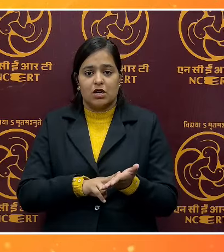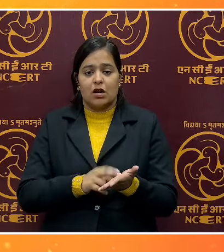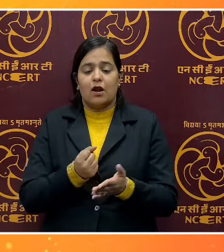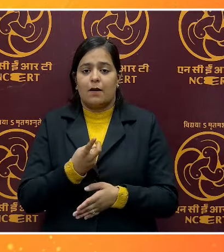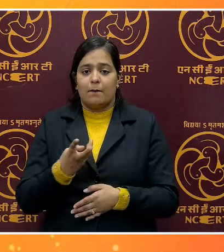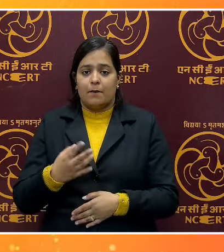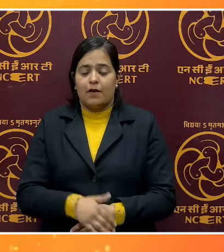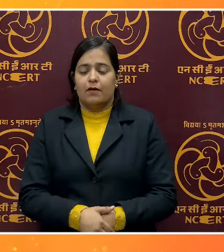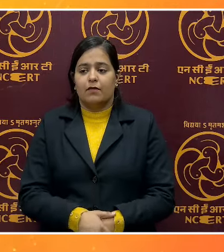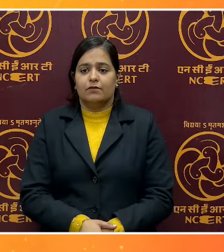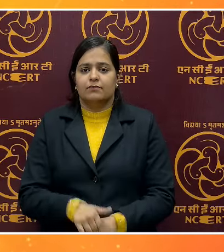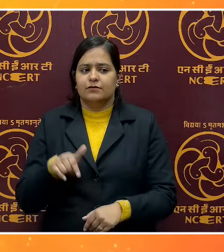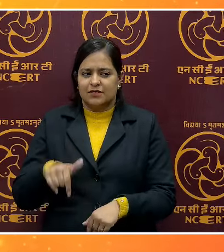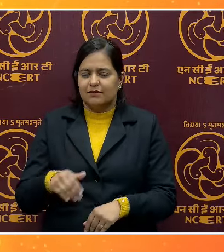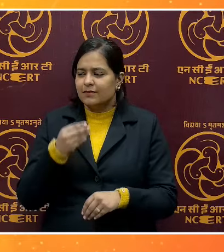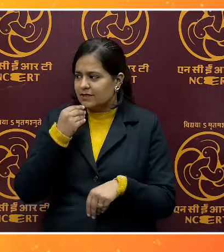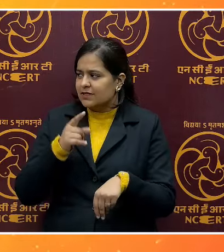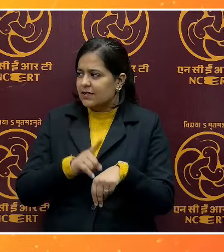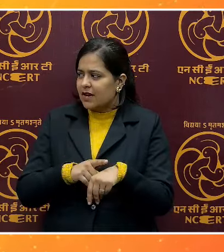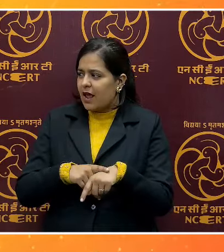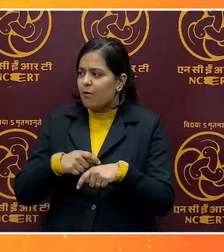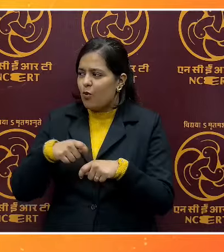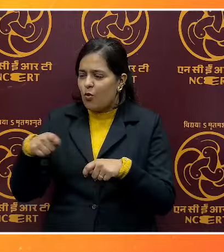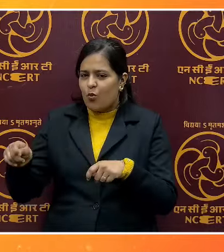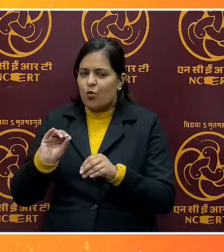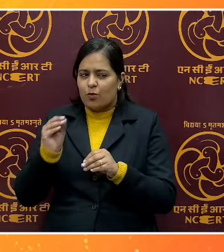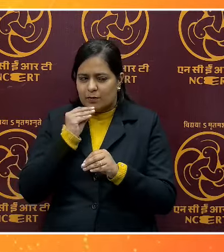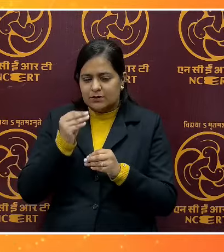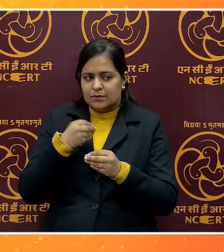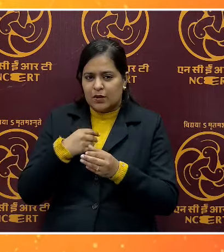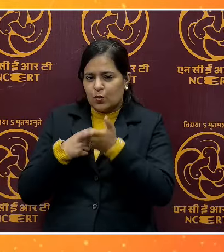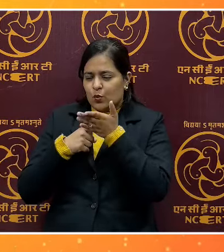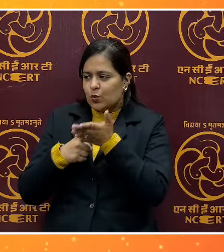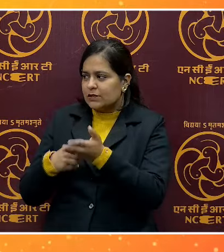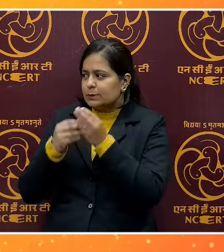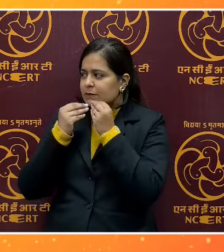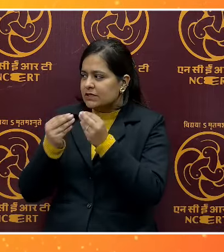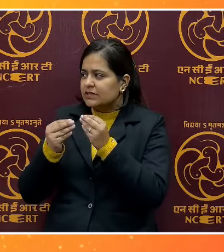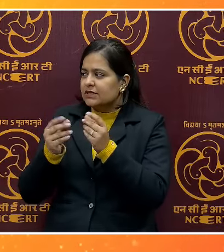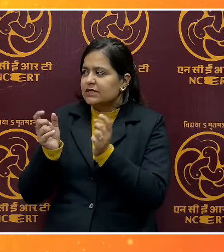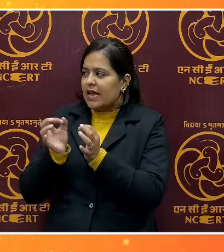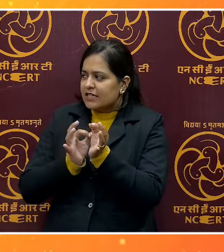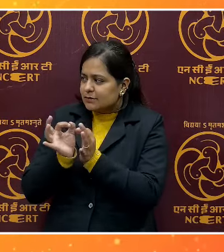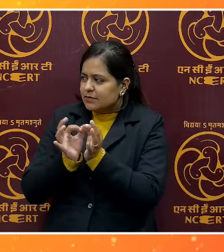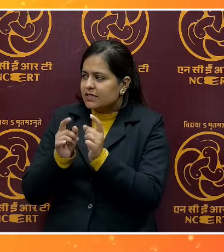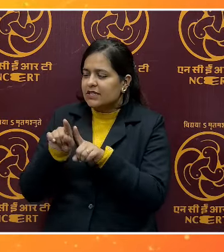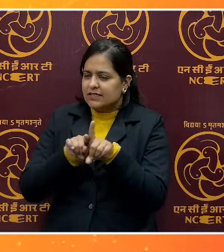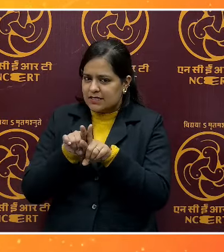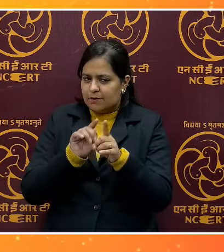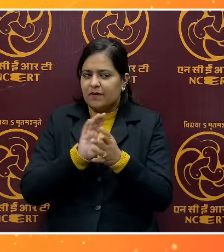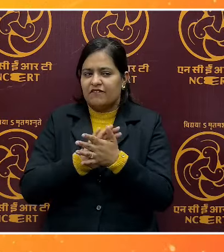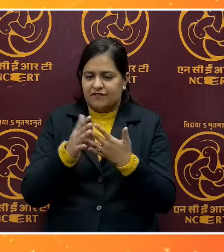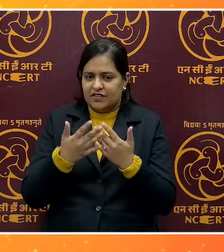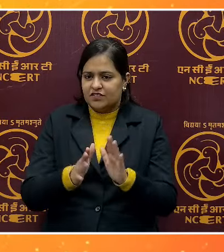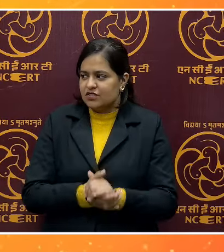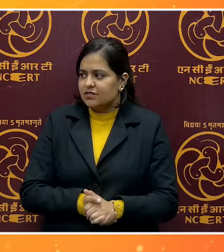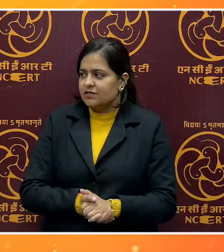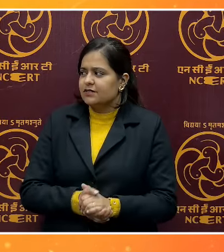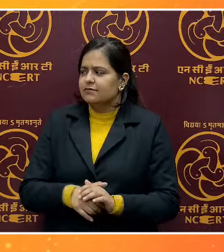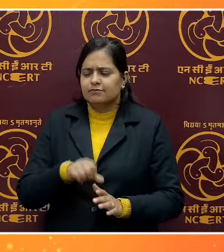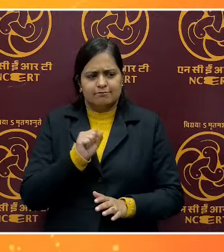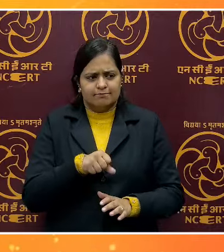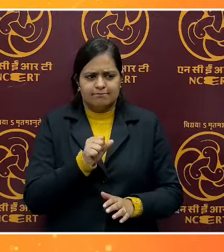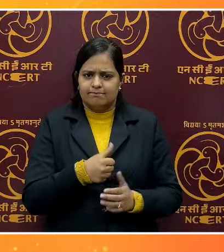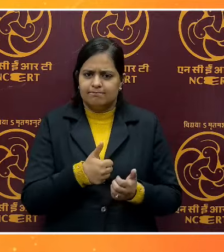So we don't have much time Yeah. left. So I would request you to explain this example and maybe wrap up. Just definitely we will